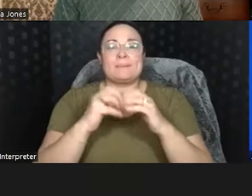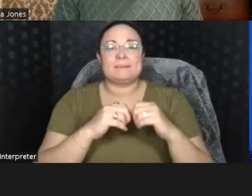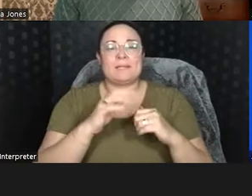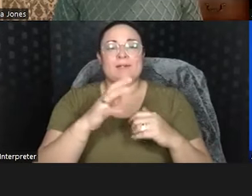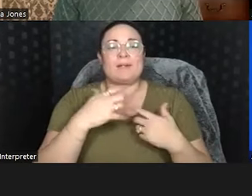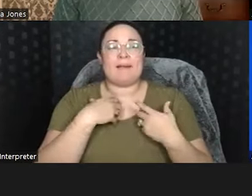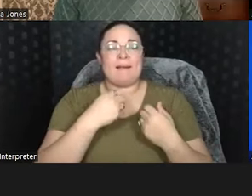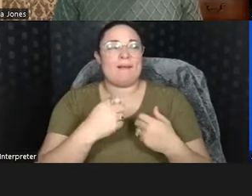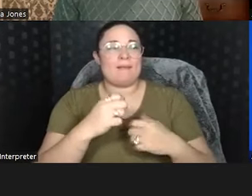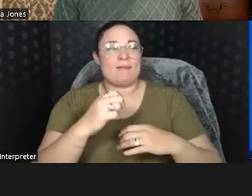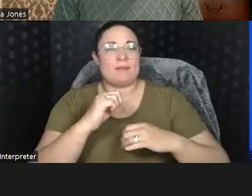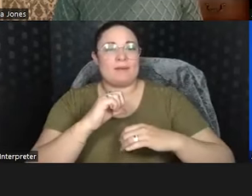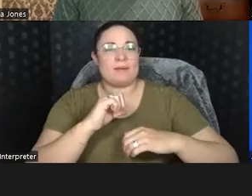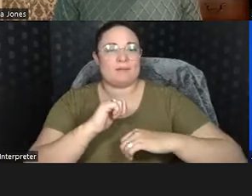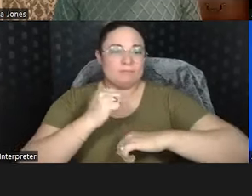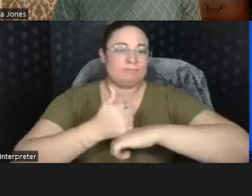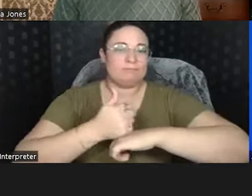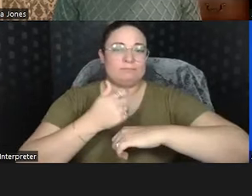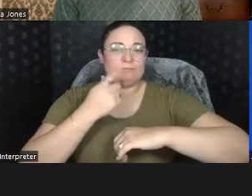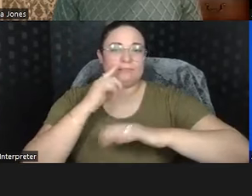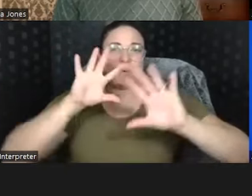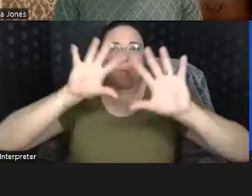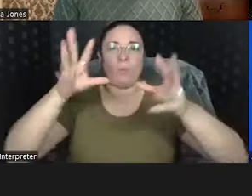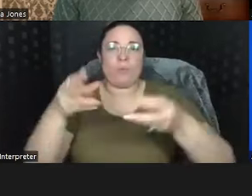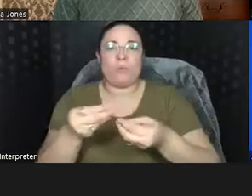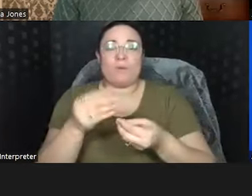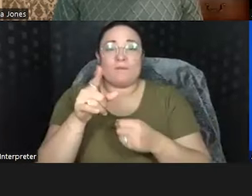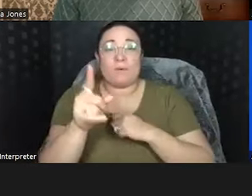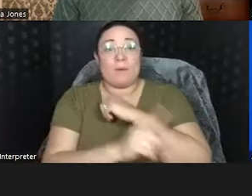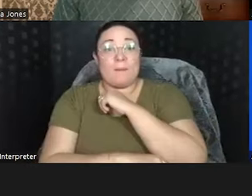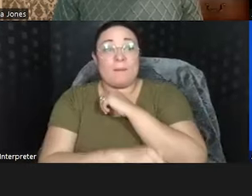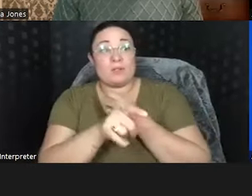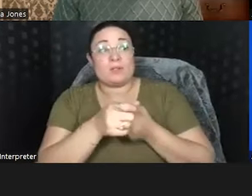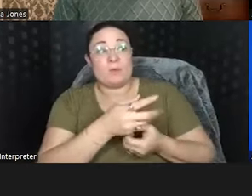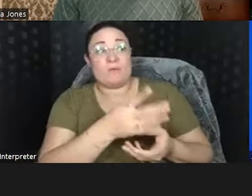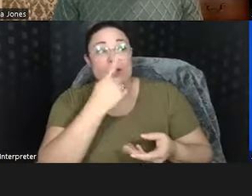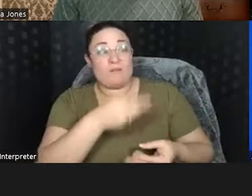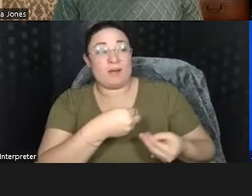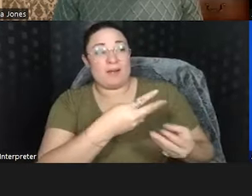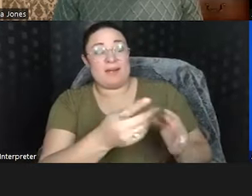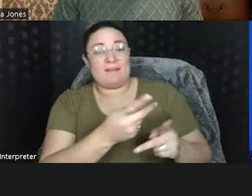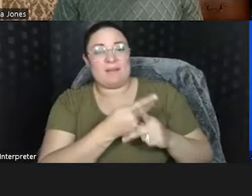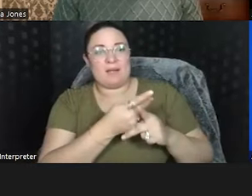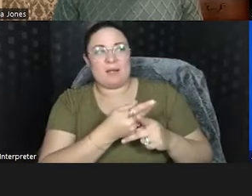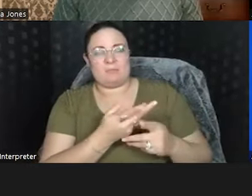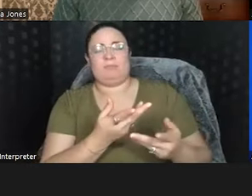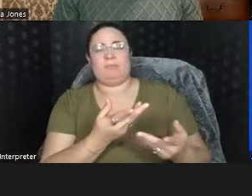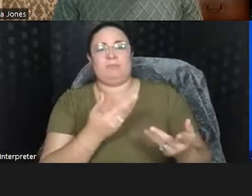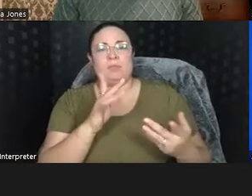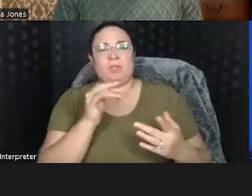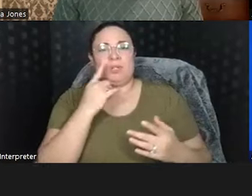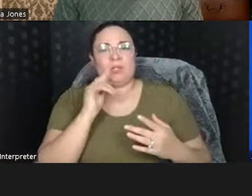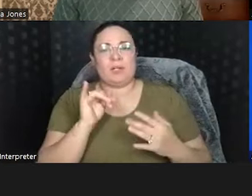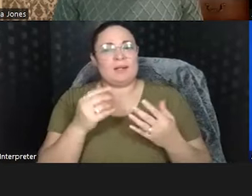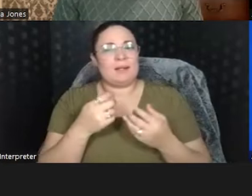the community as a whole, because if you punish providers for facilitating care, then you potentially can create these sort